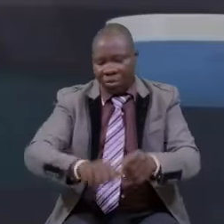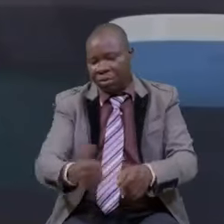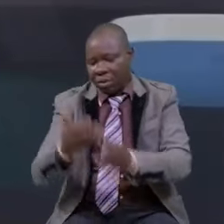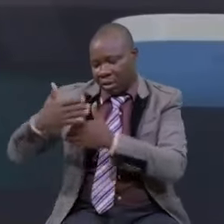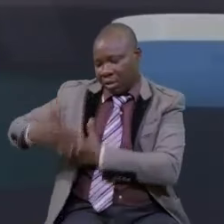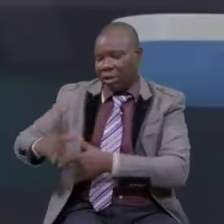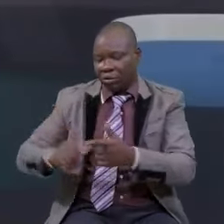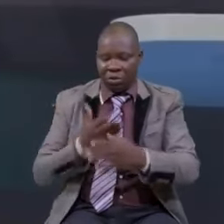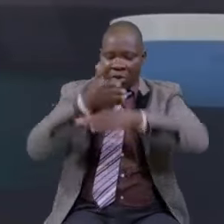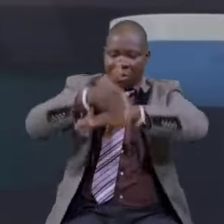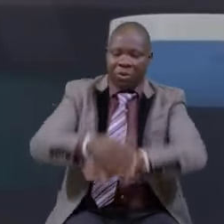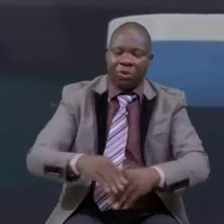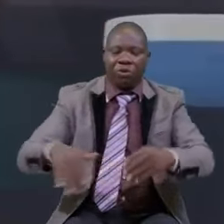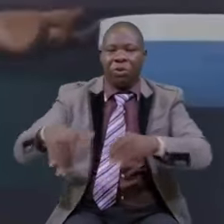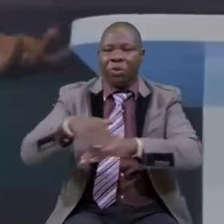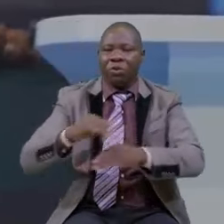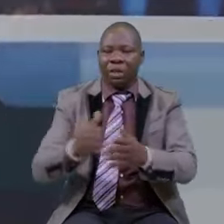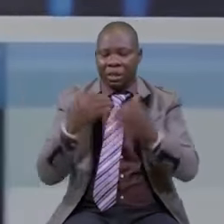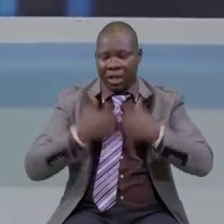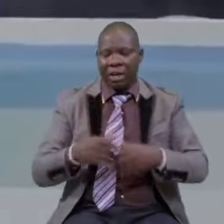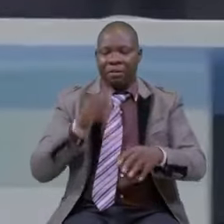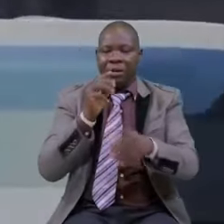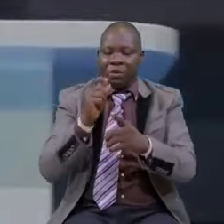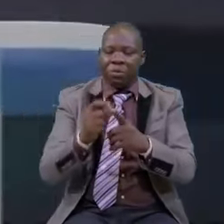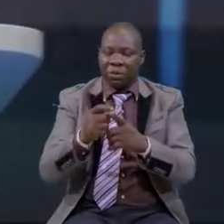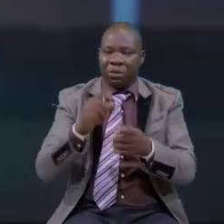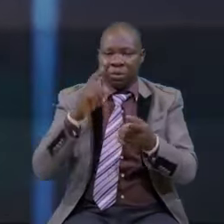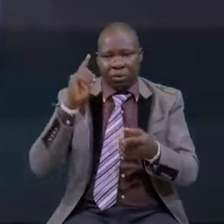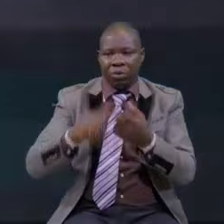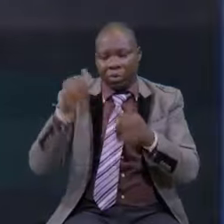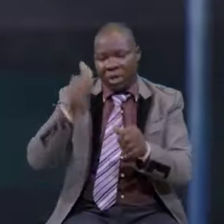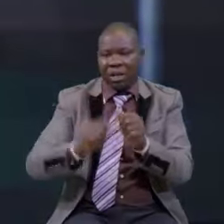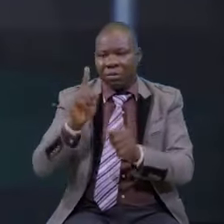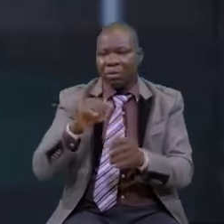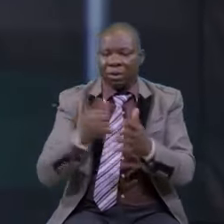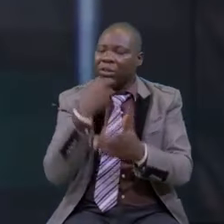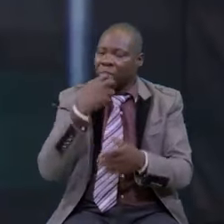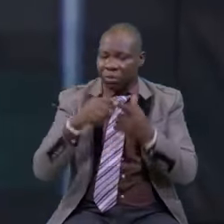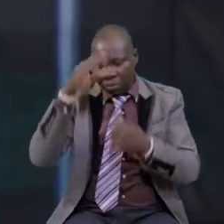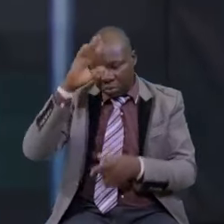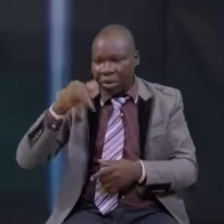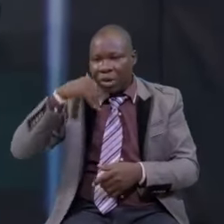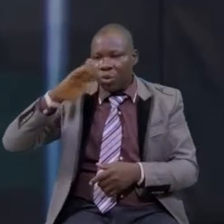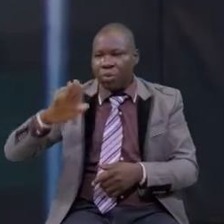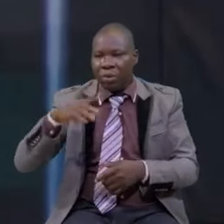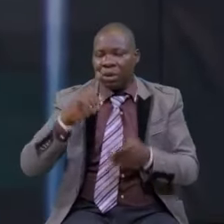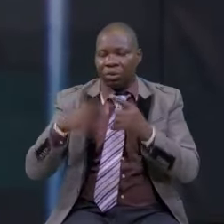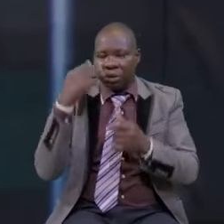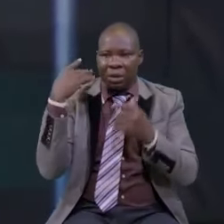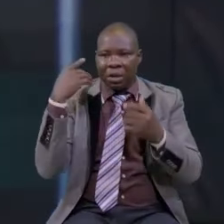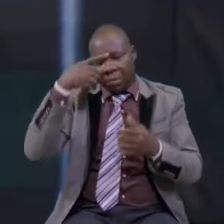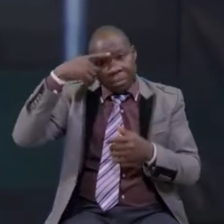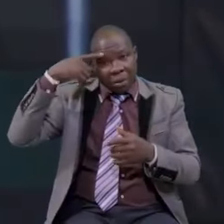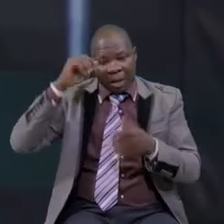has message for everyone. It speaks to men. It speaks to women. It speaks to the black. It speaks